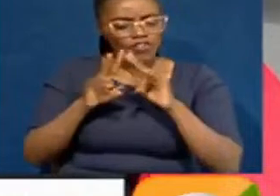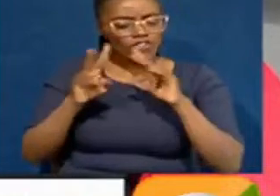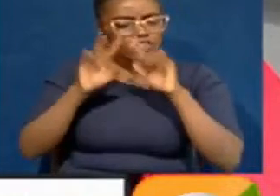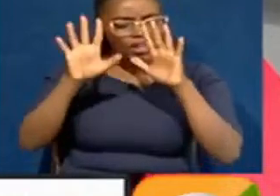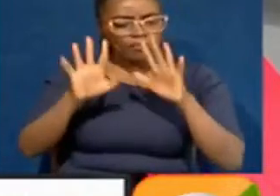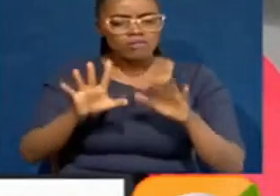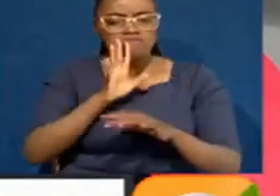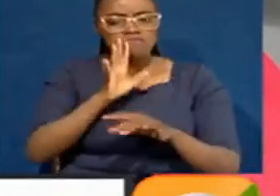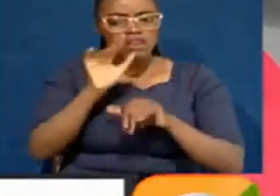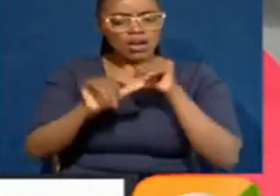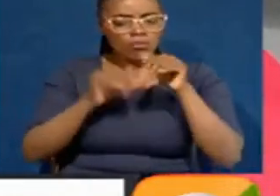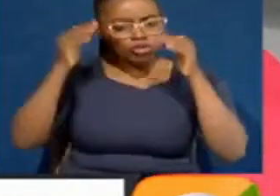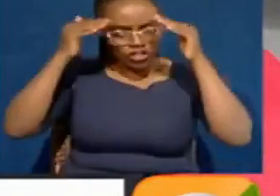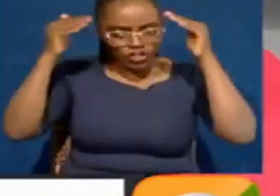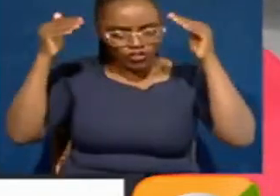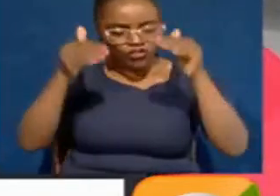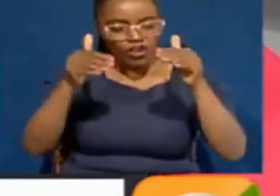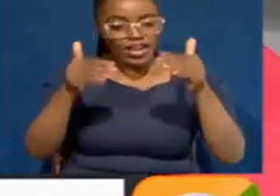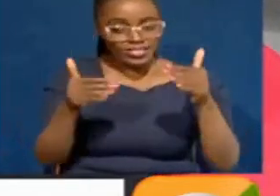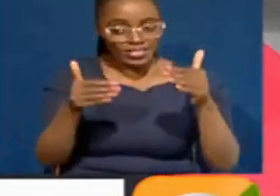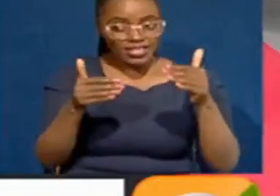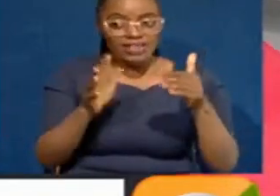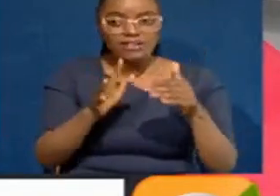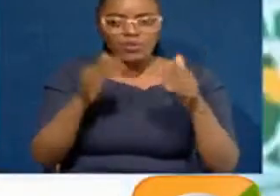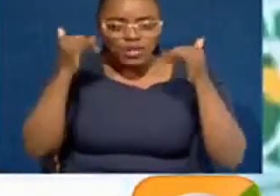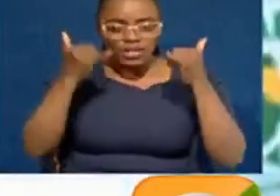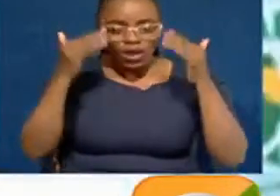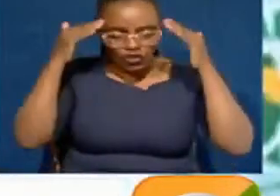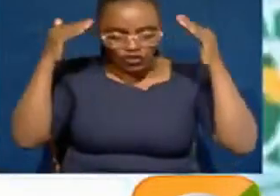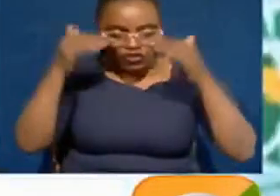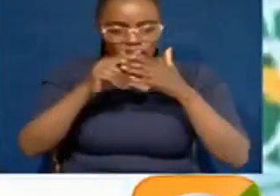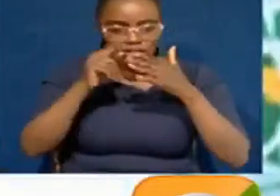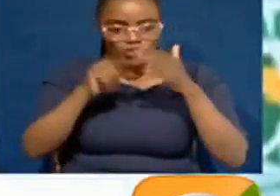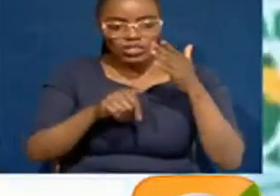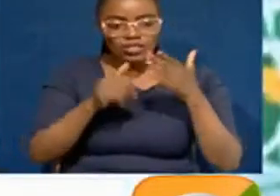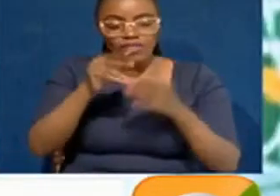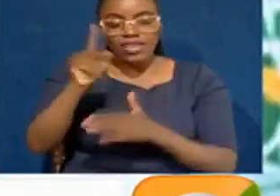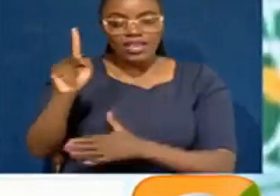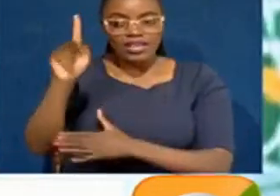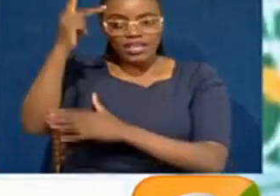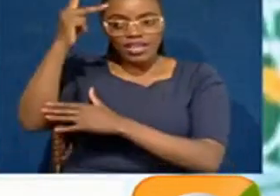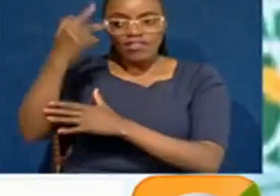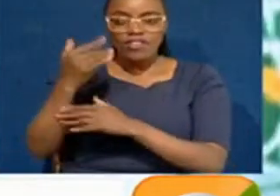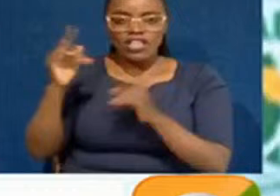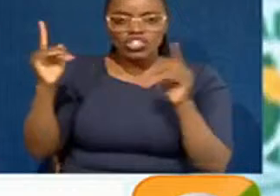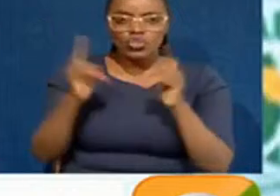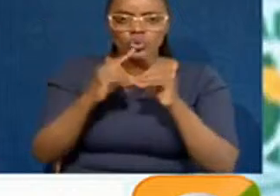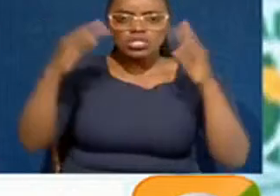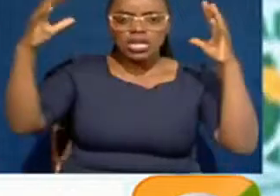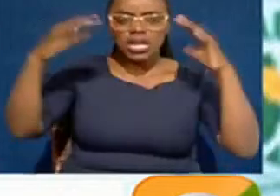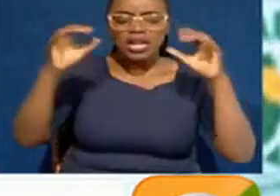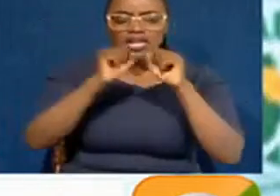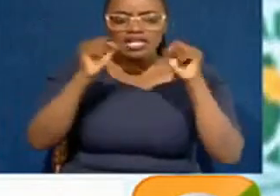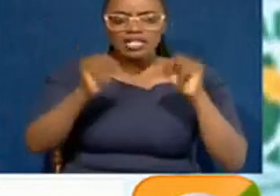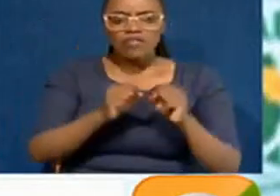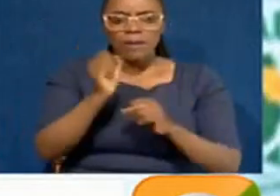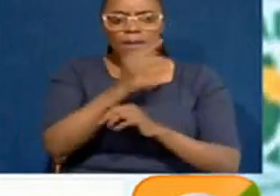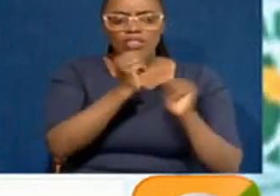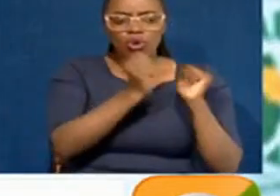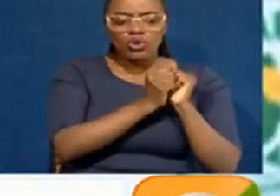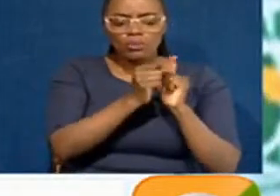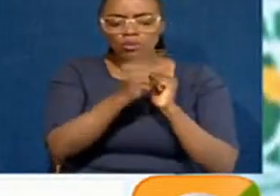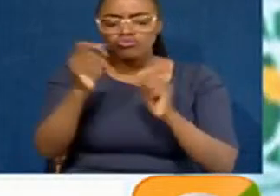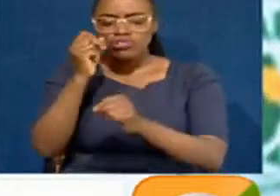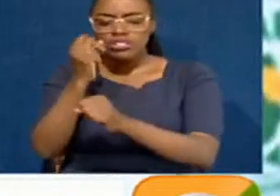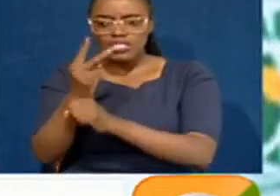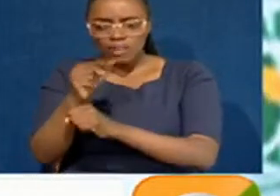And so you talked about the forecast. So, you know, we're going into, at least in Kenya, the short rain season. That's October to December of this